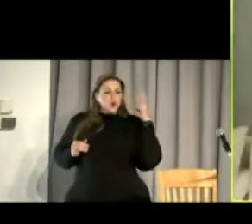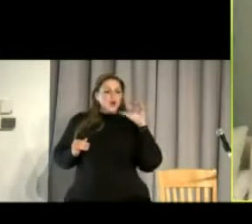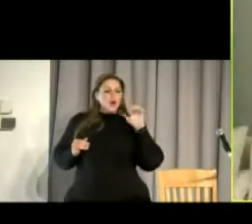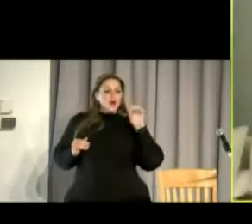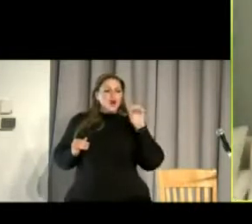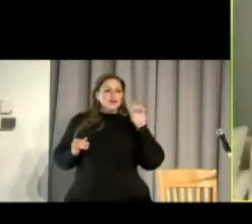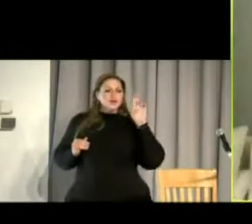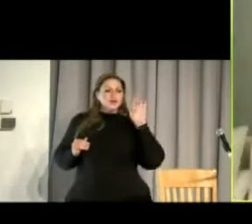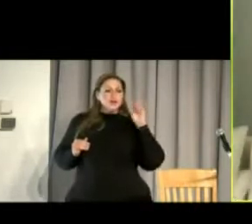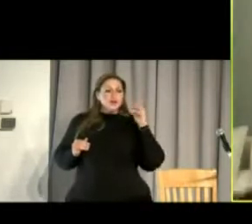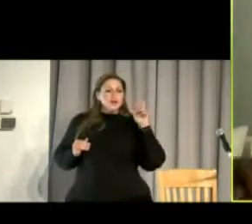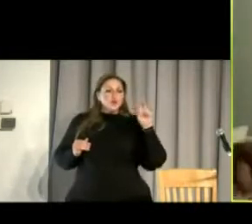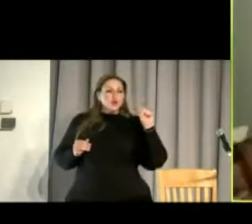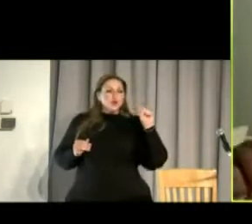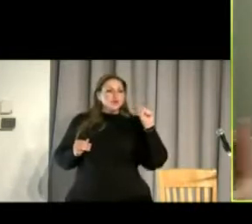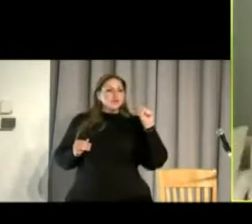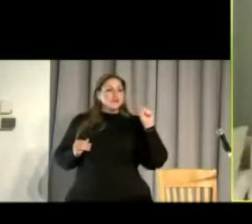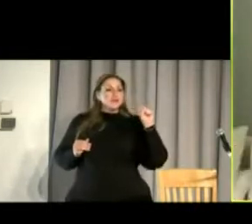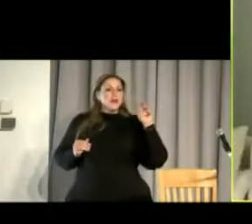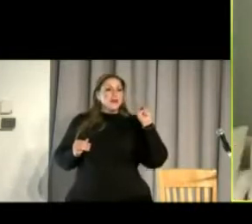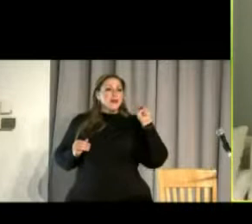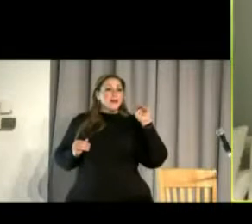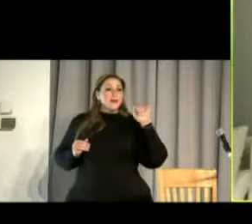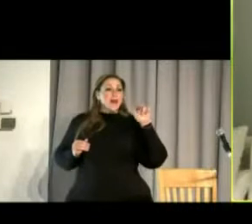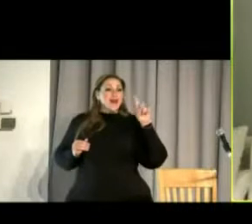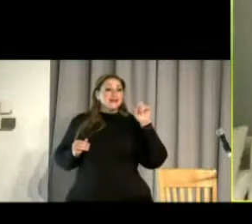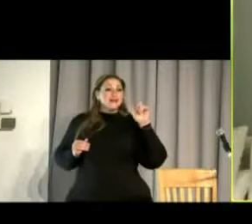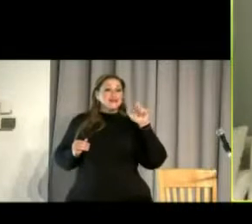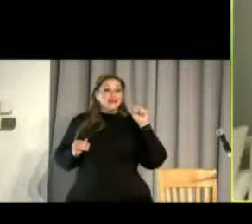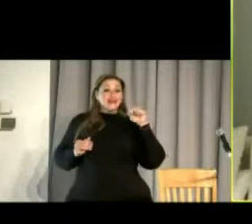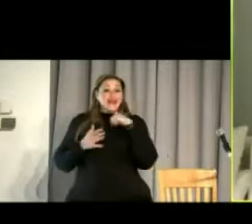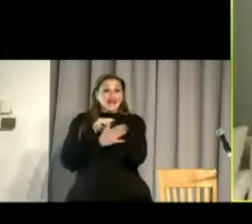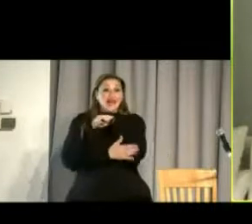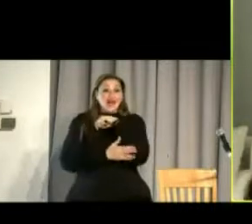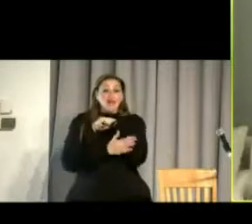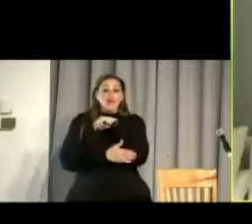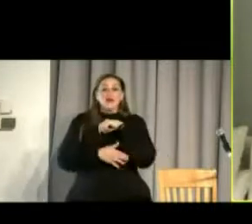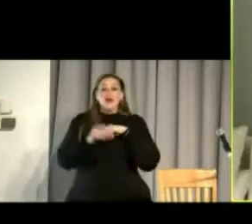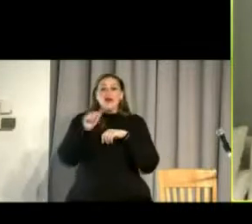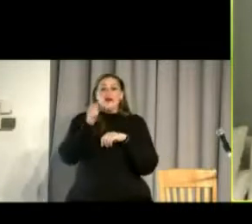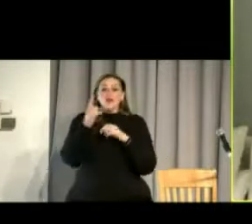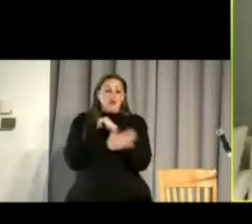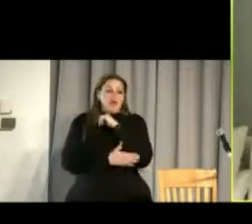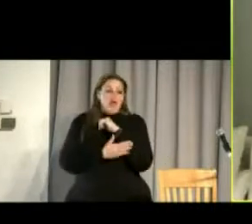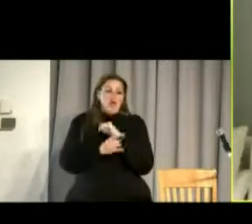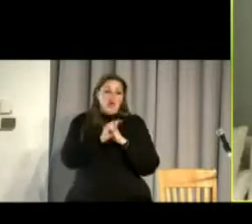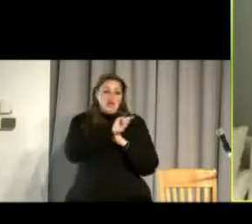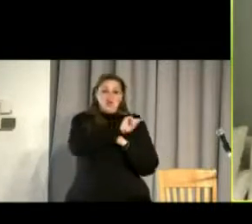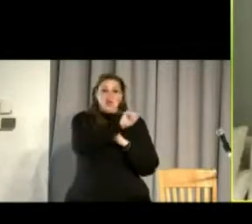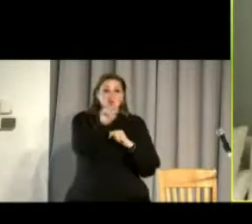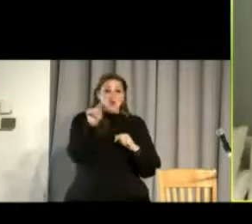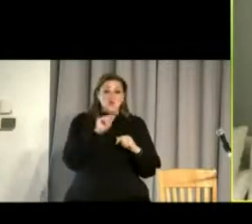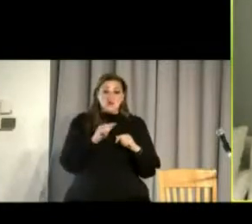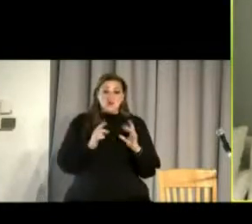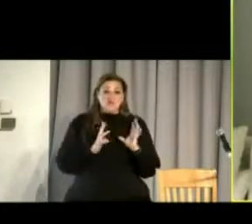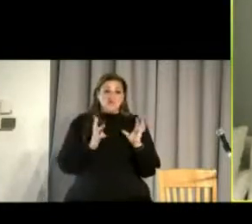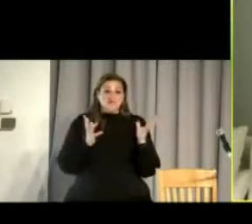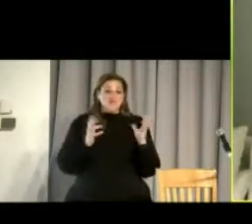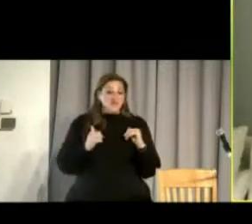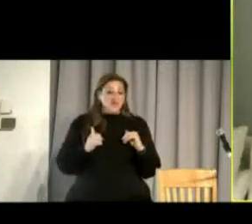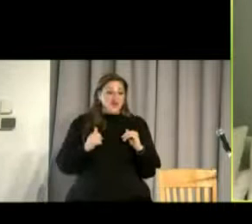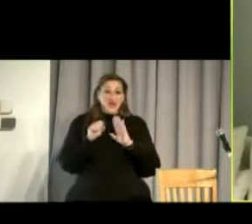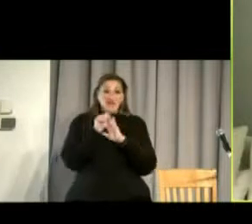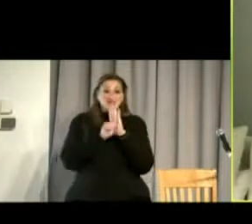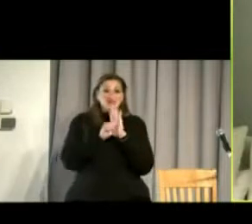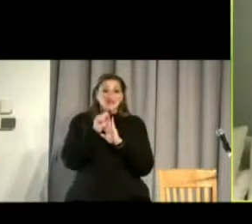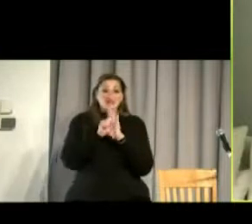consider the suburbs, Madison County, Rankin County, what you see is that, yes, the state didn't